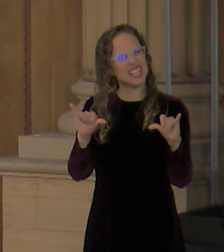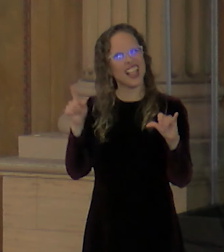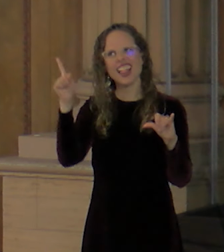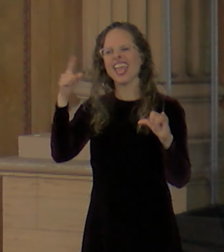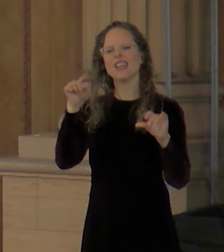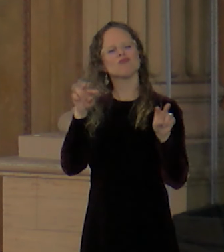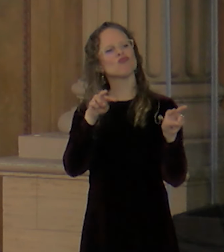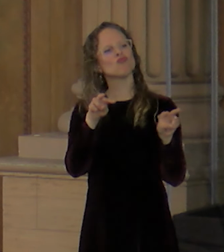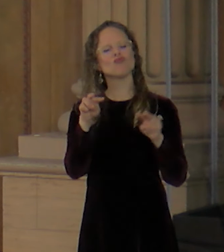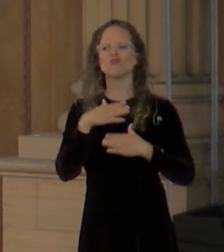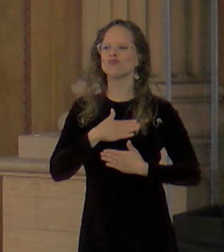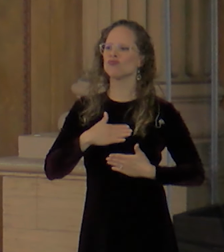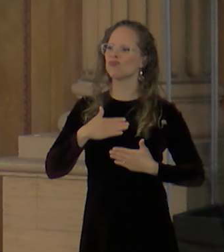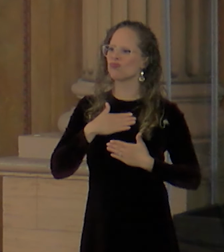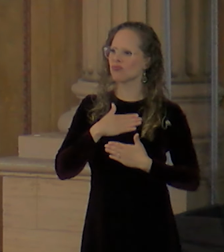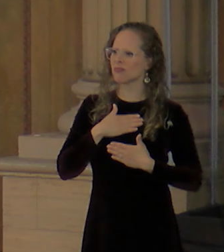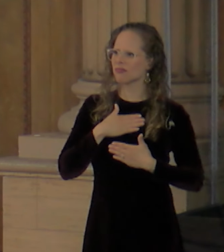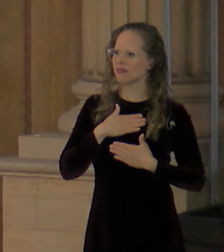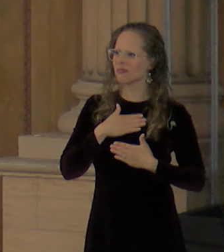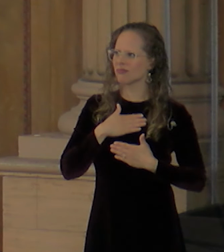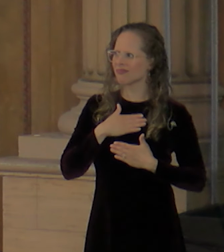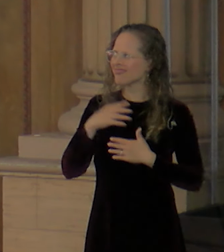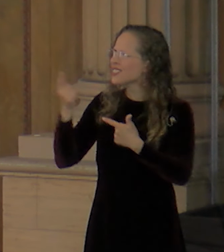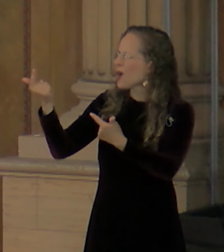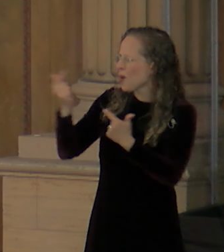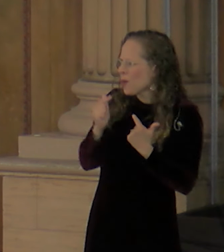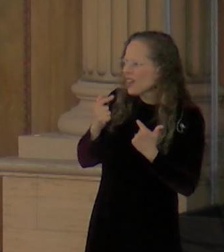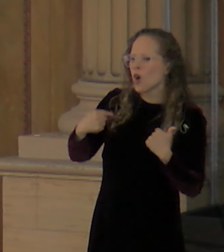in our families and people and our spouses and our kids and our